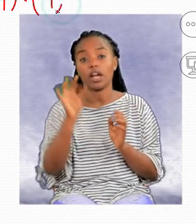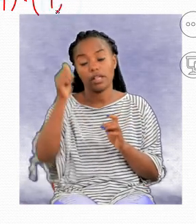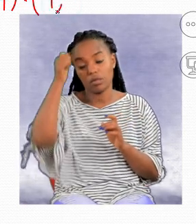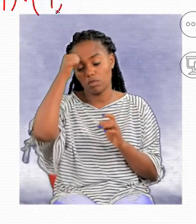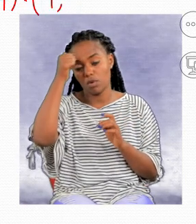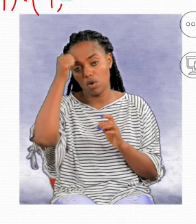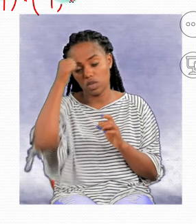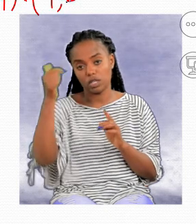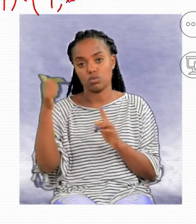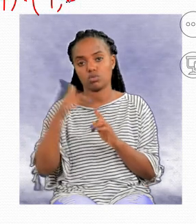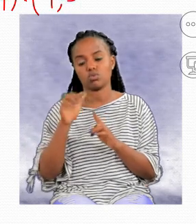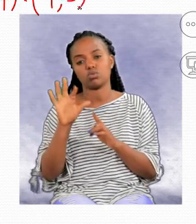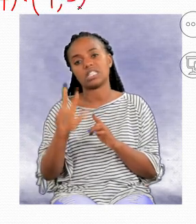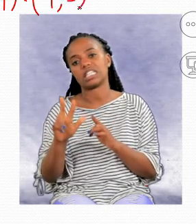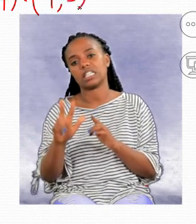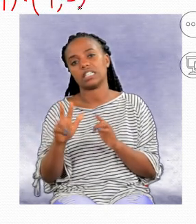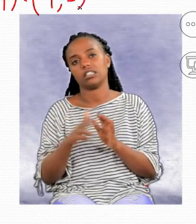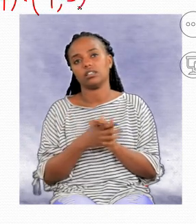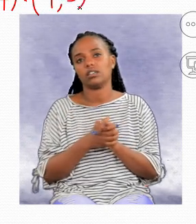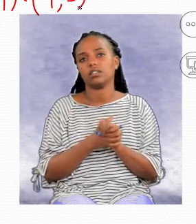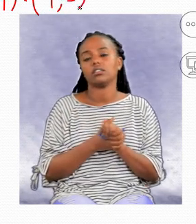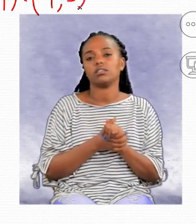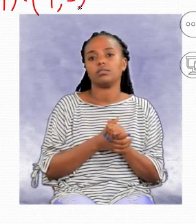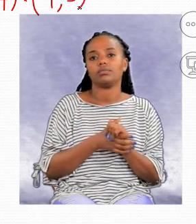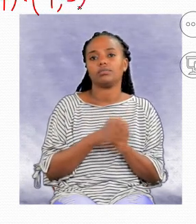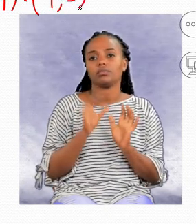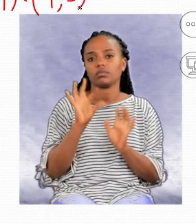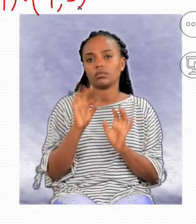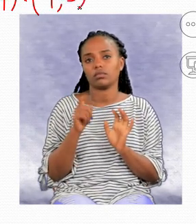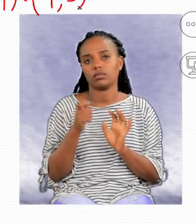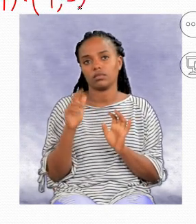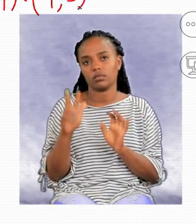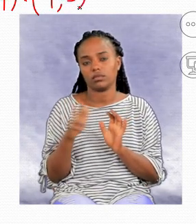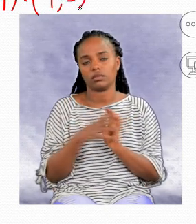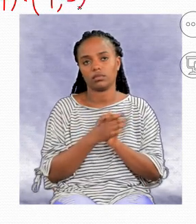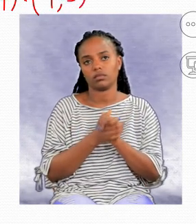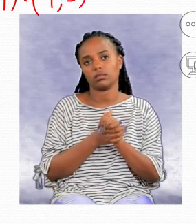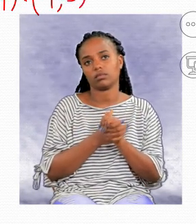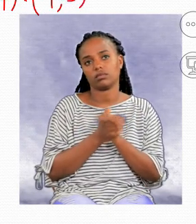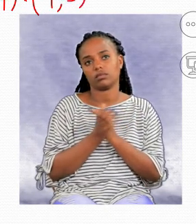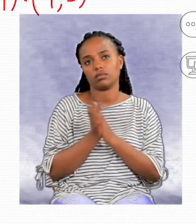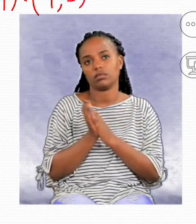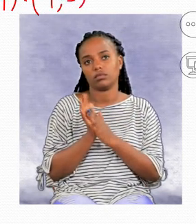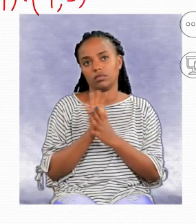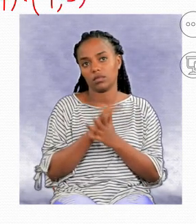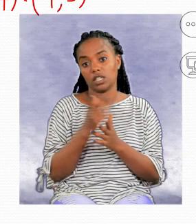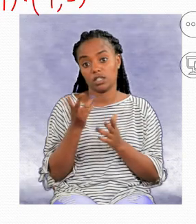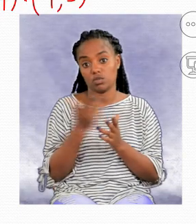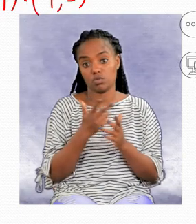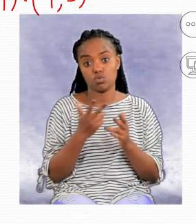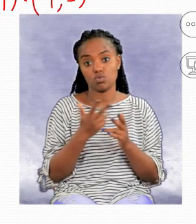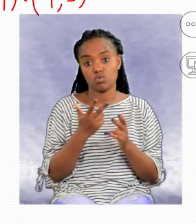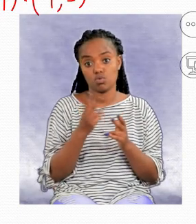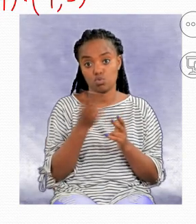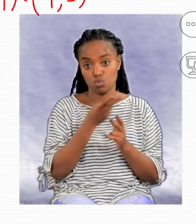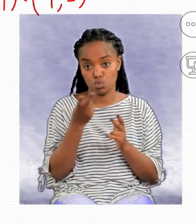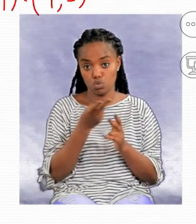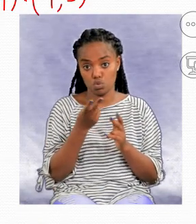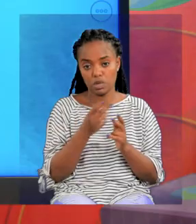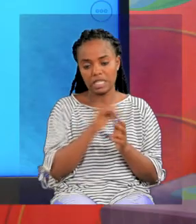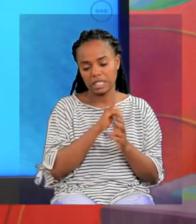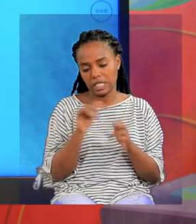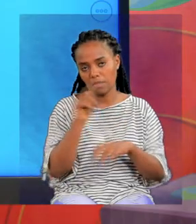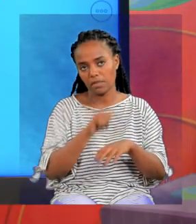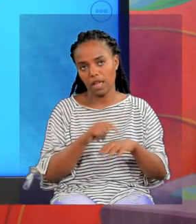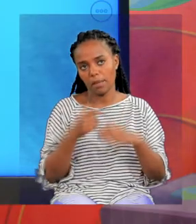9 to 3. 3 boys are selected out of 9. The different ways of selection is this one. And these two events are occurs at the same